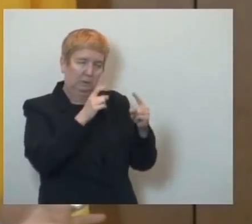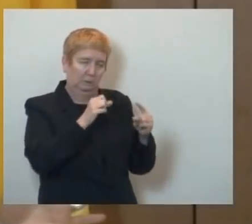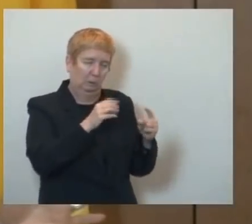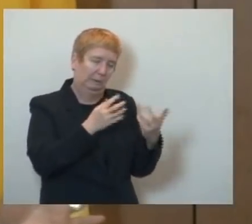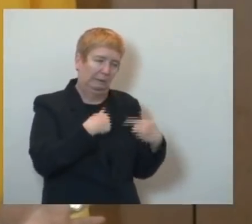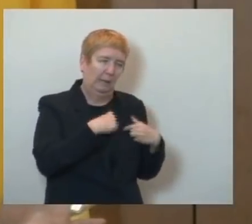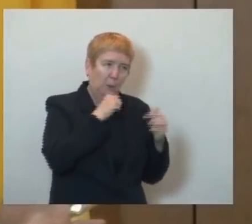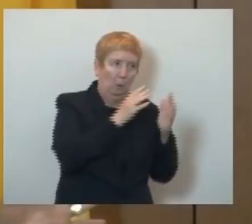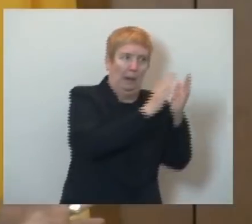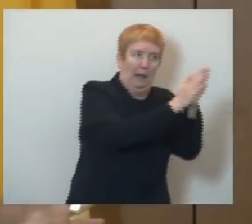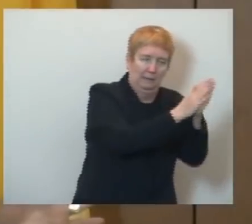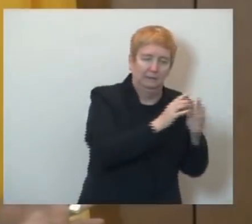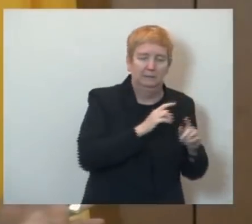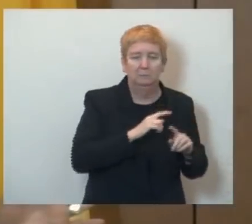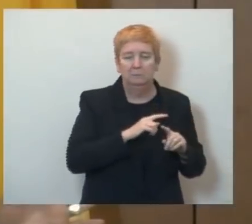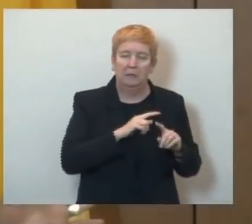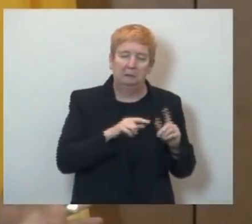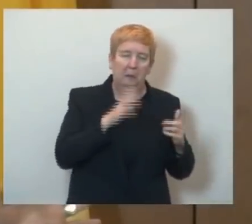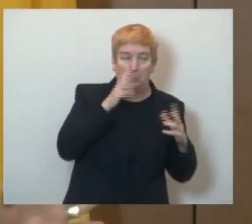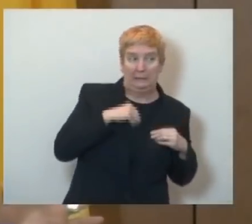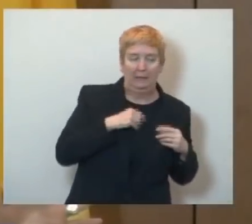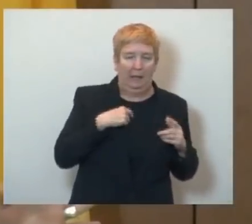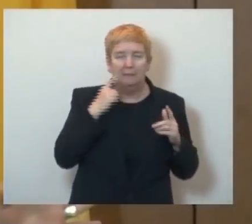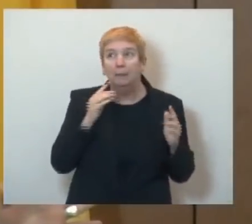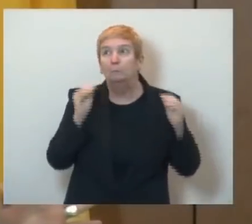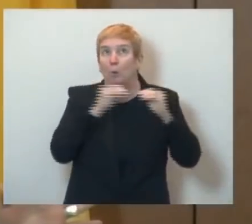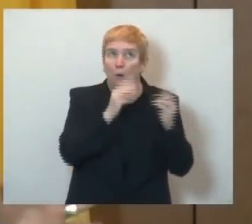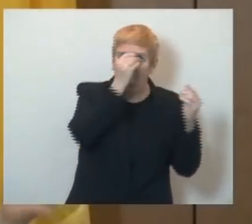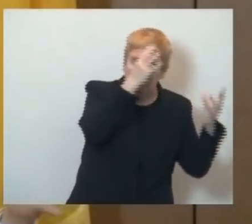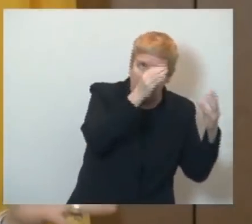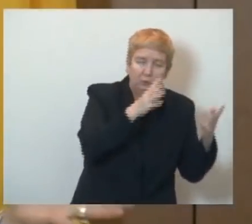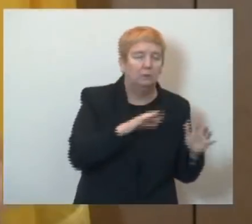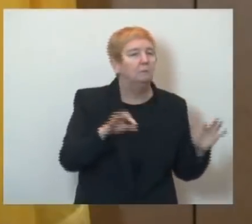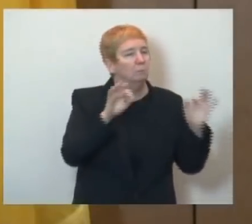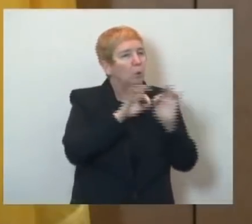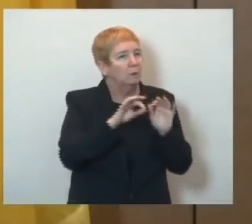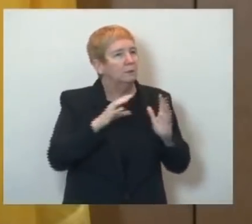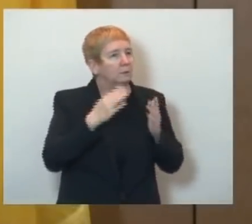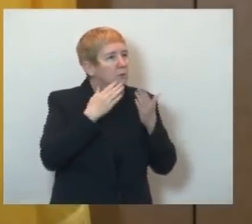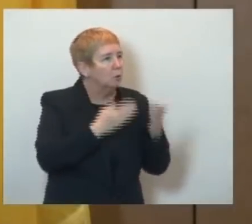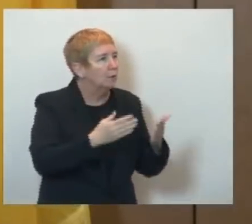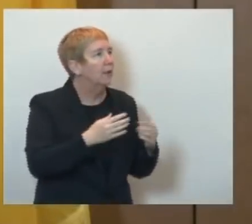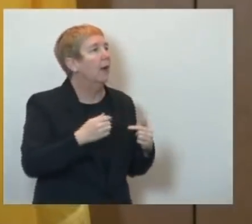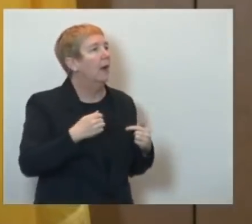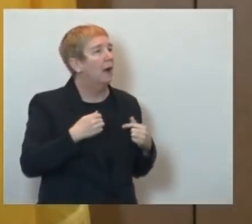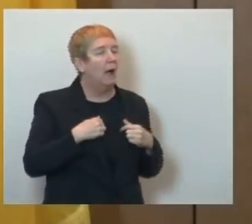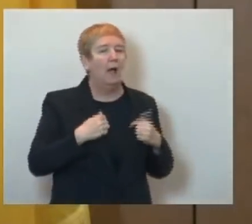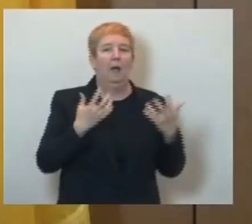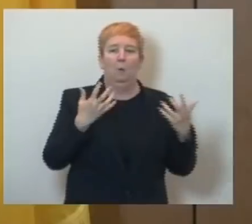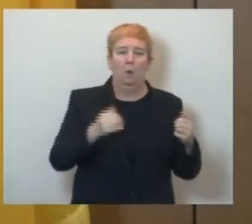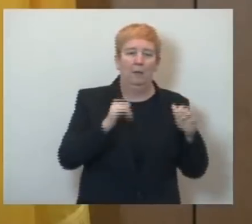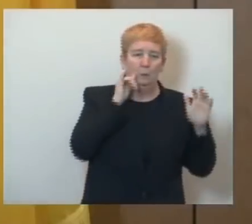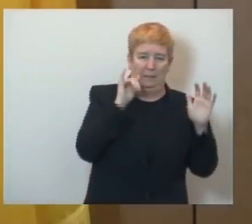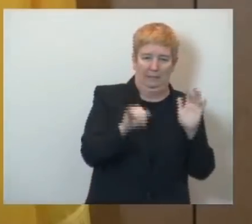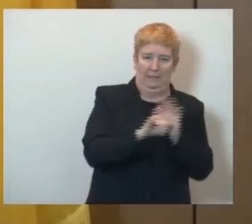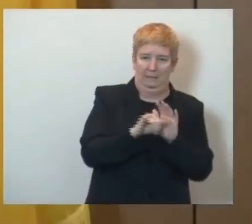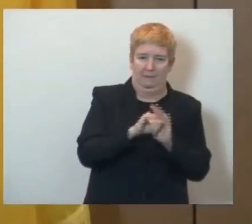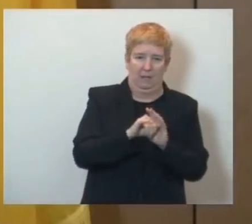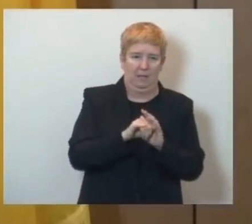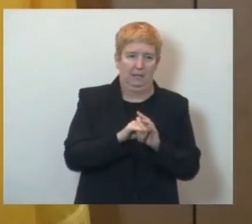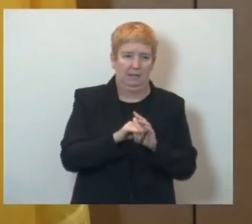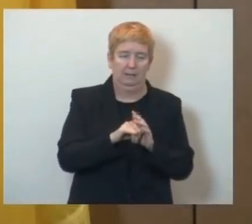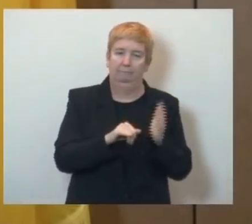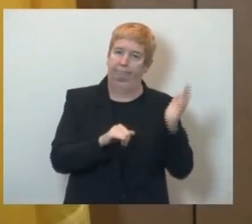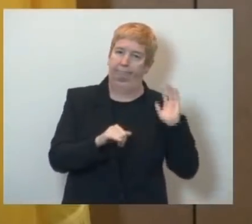more information and more data is a good thing. I would try, and in fact, folks here will tell you, I wanted to identify a way early